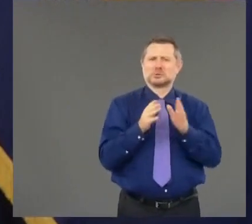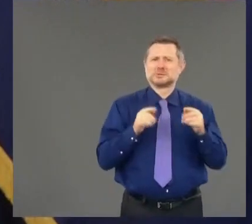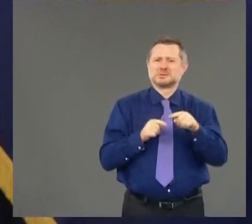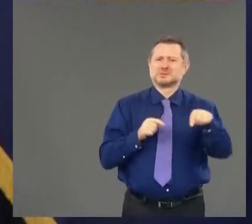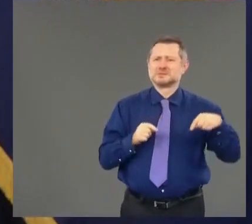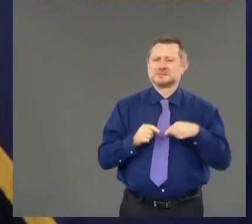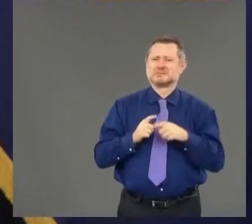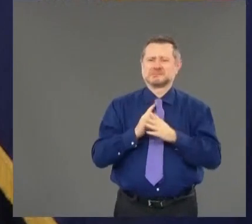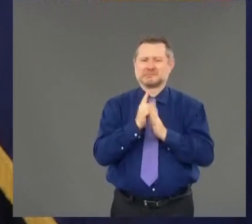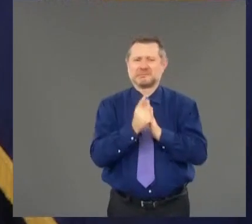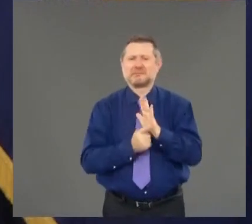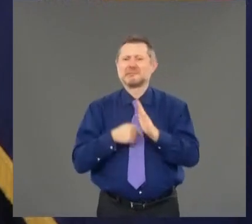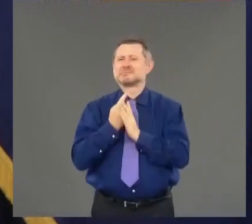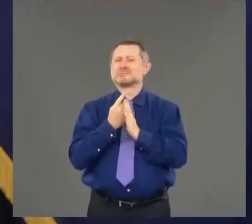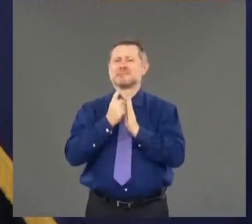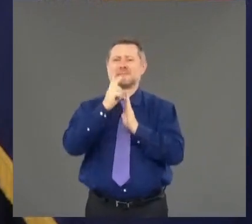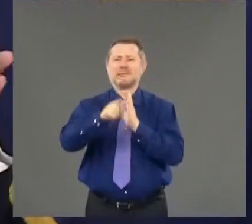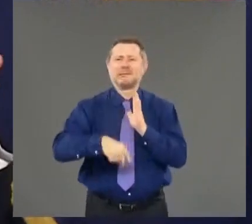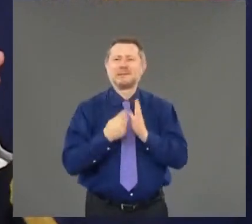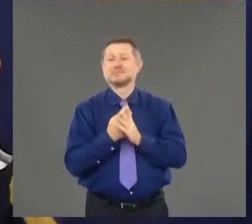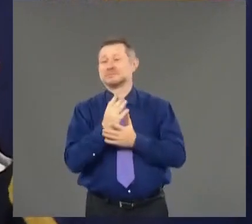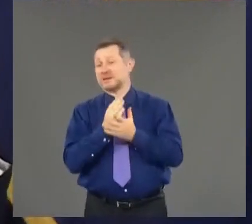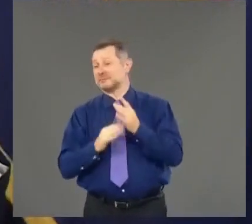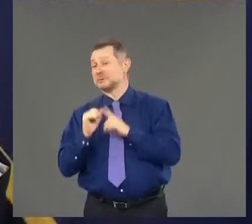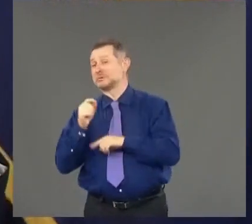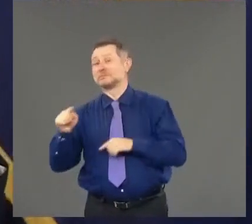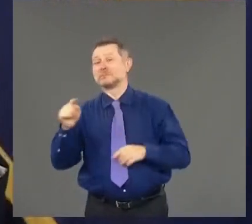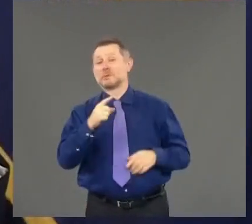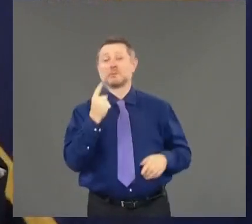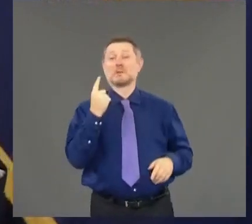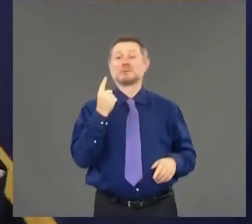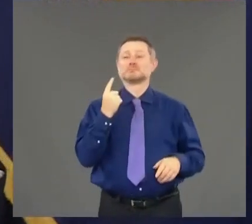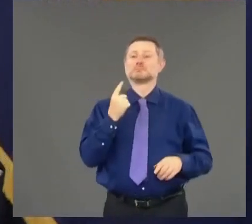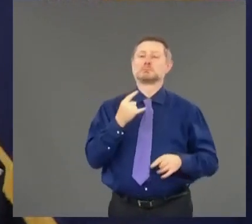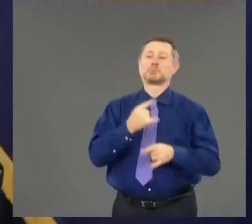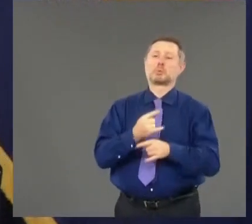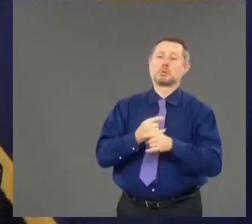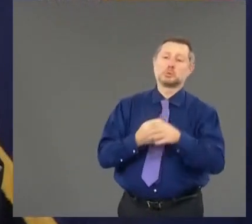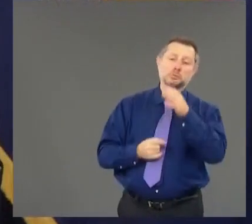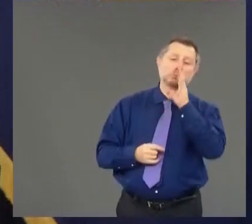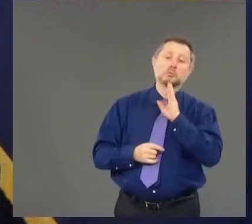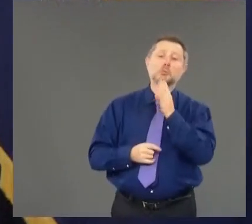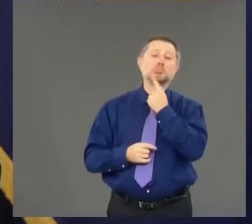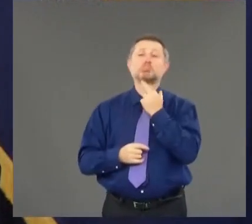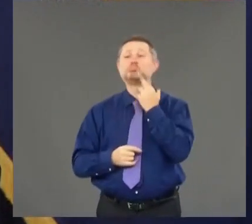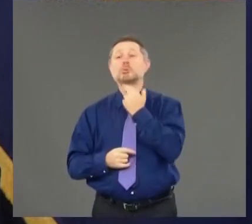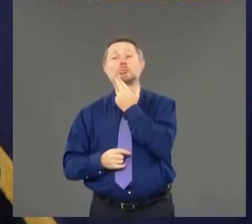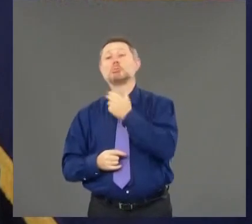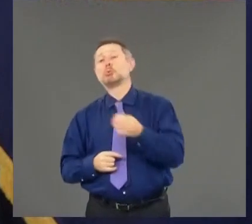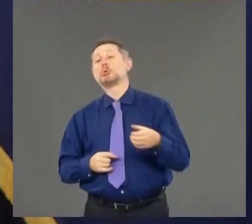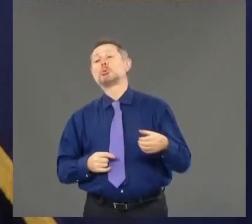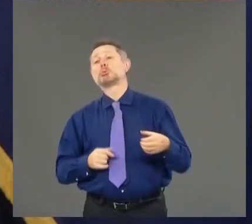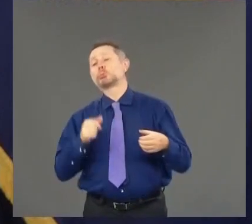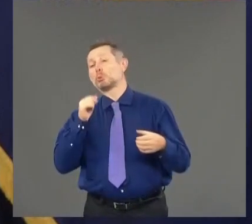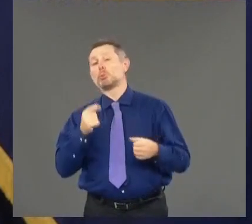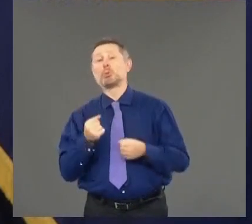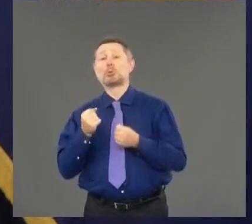had situations where one bar restaurant has caused dozens of infections.